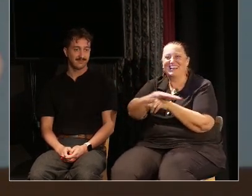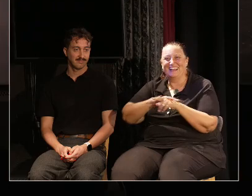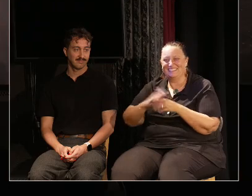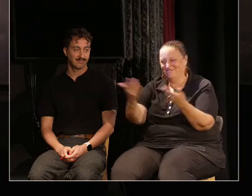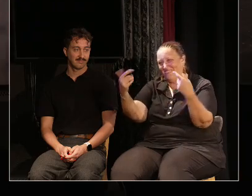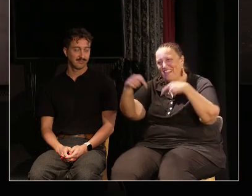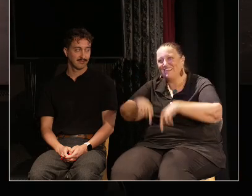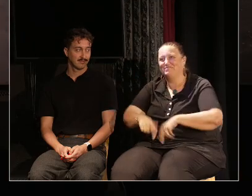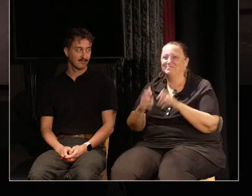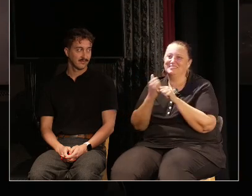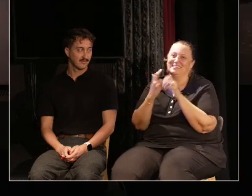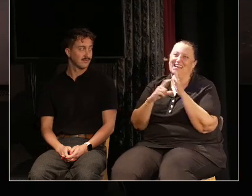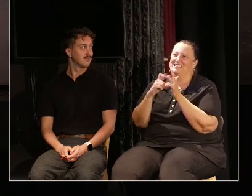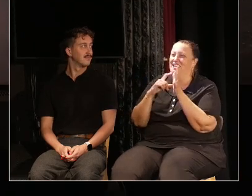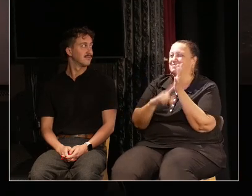people.